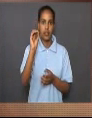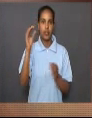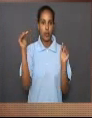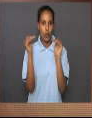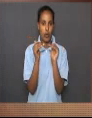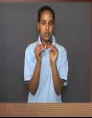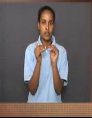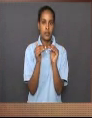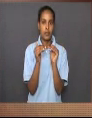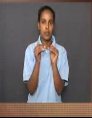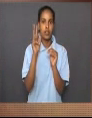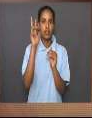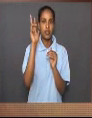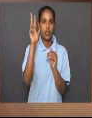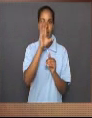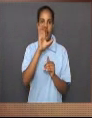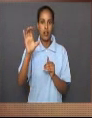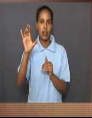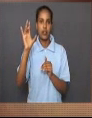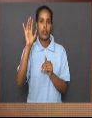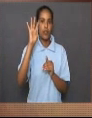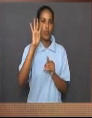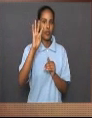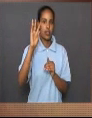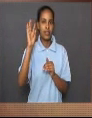74.6 degrees equals